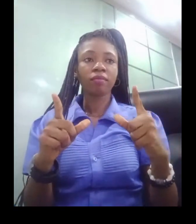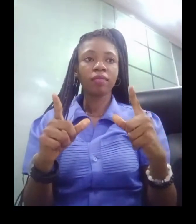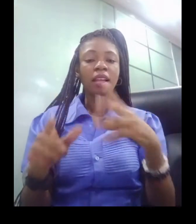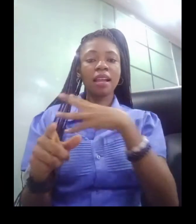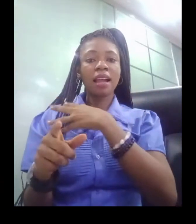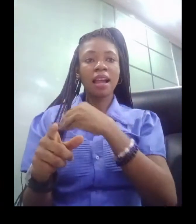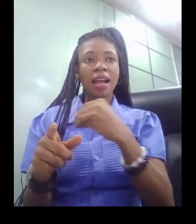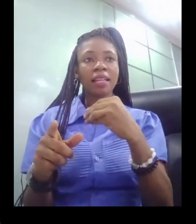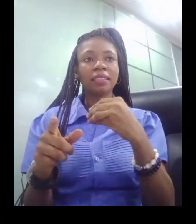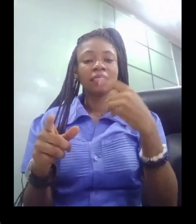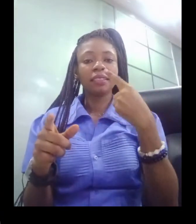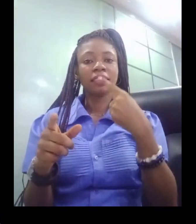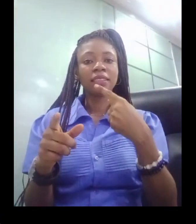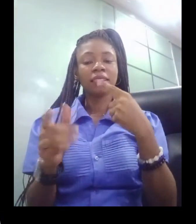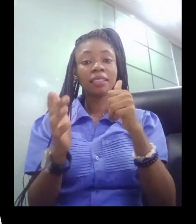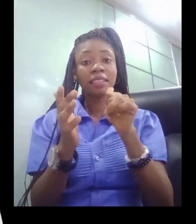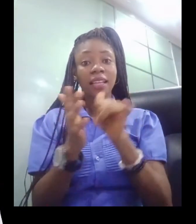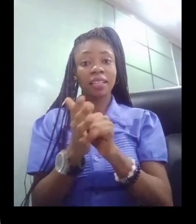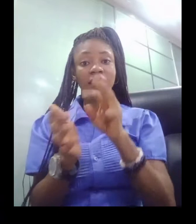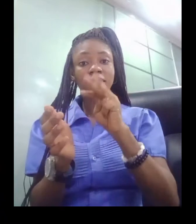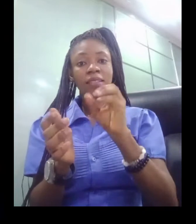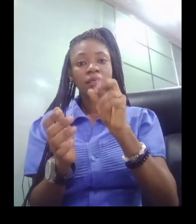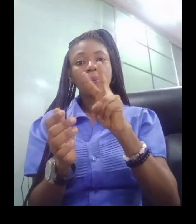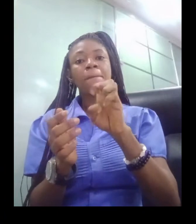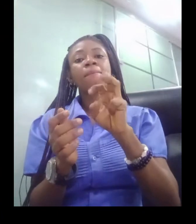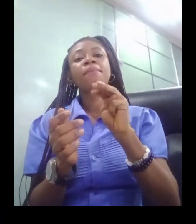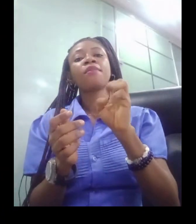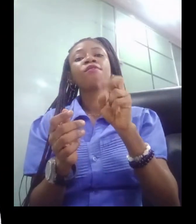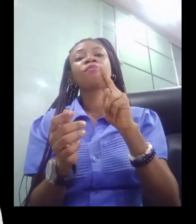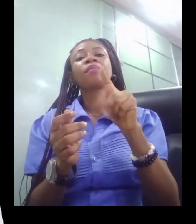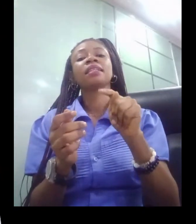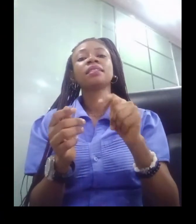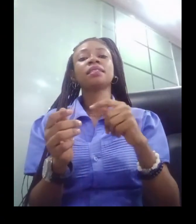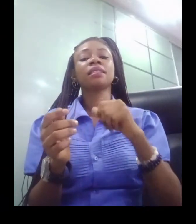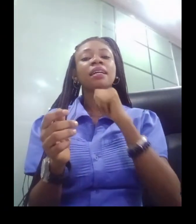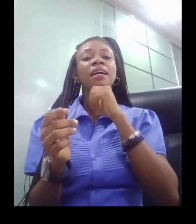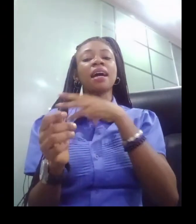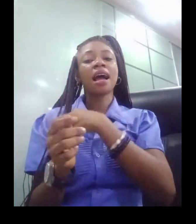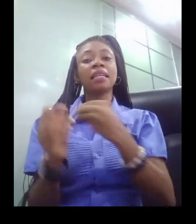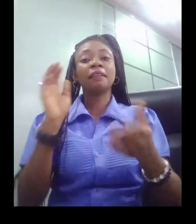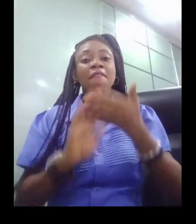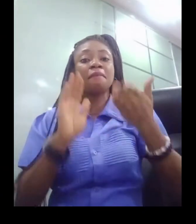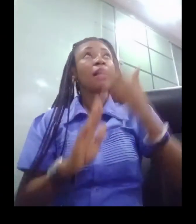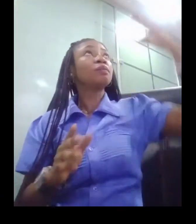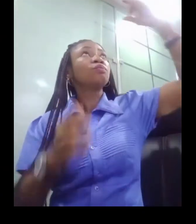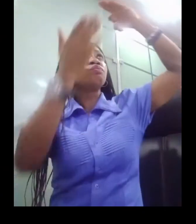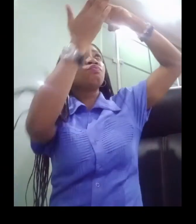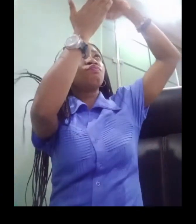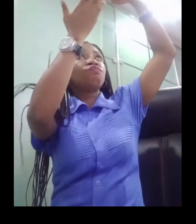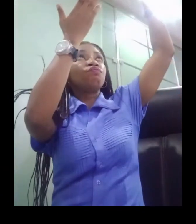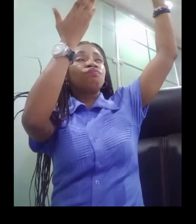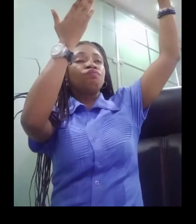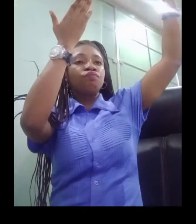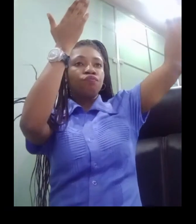And the movement and the speed of the downward